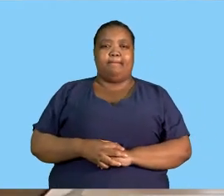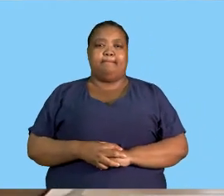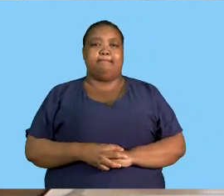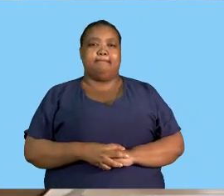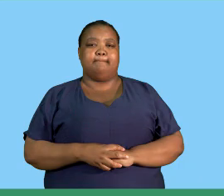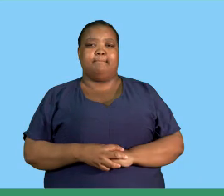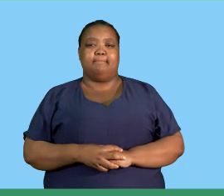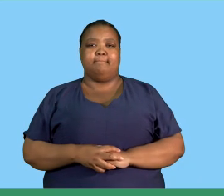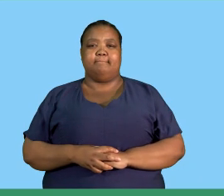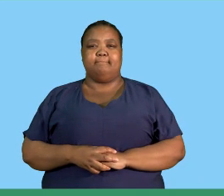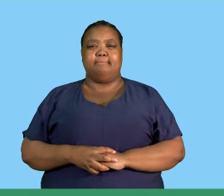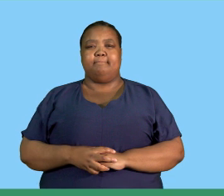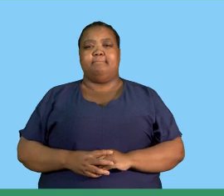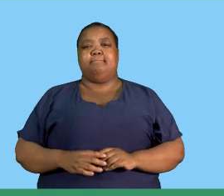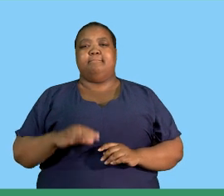macro.